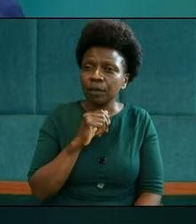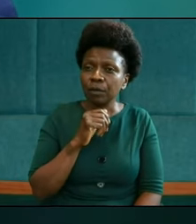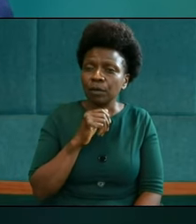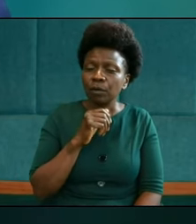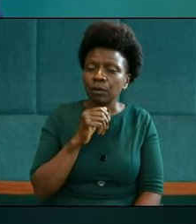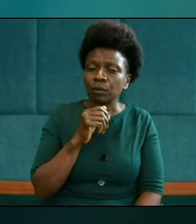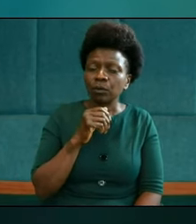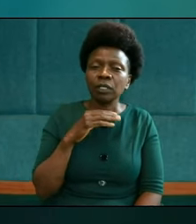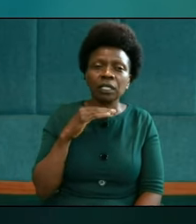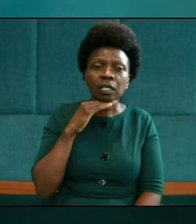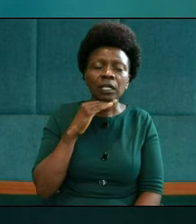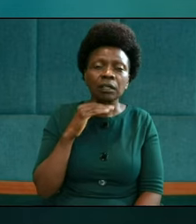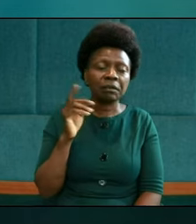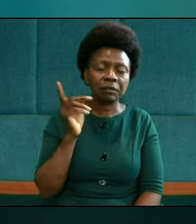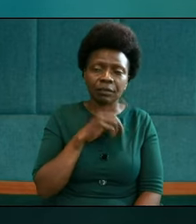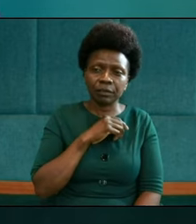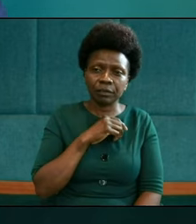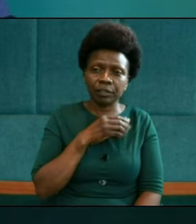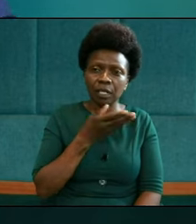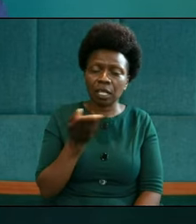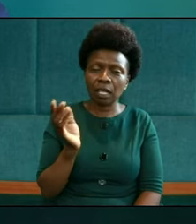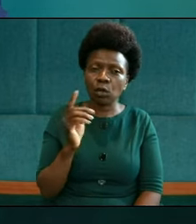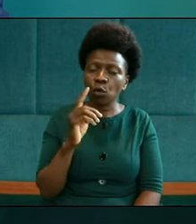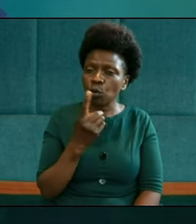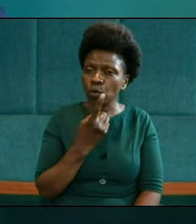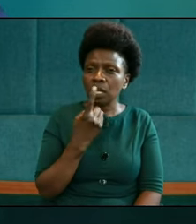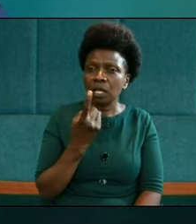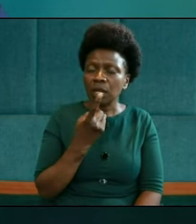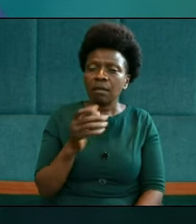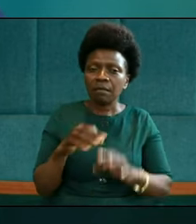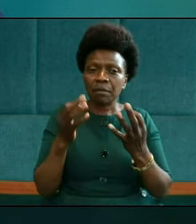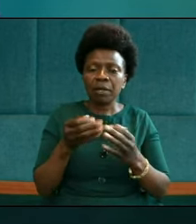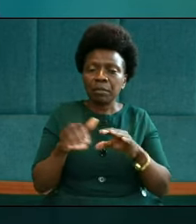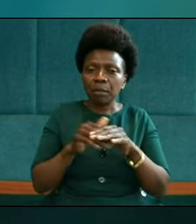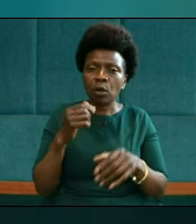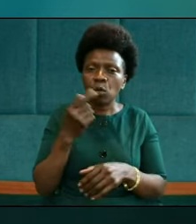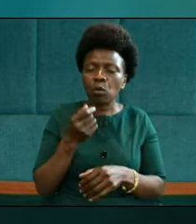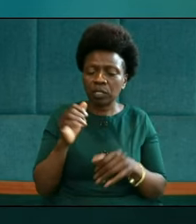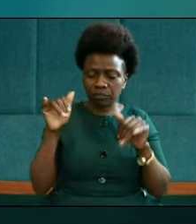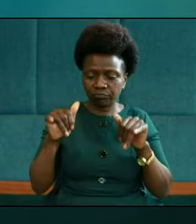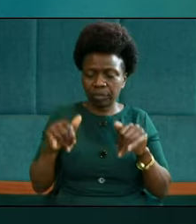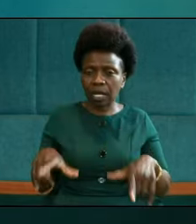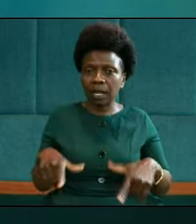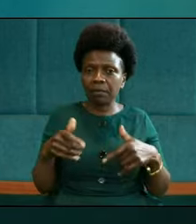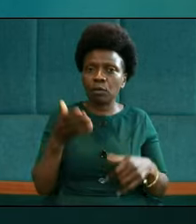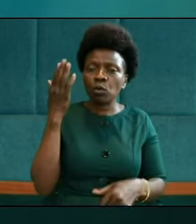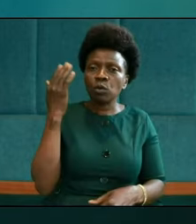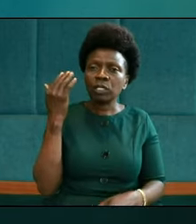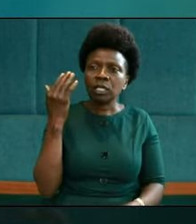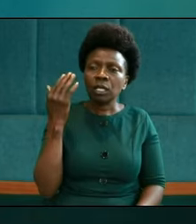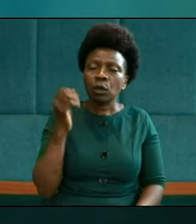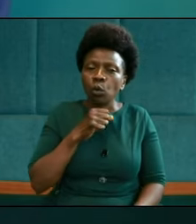were all dead. The only family member who was still alive was